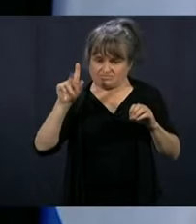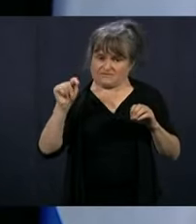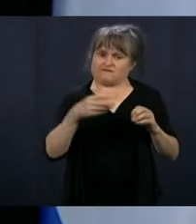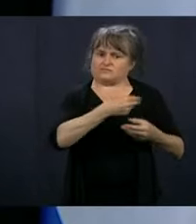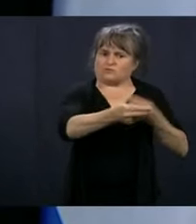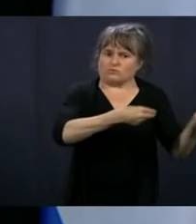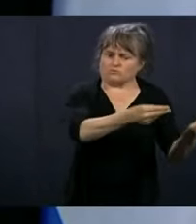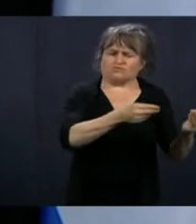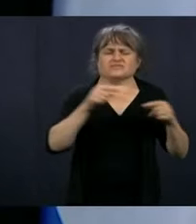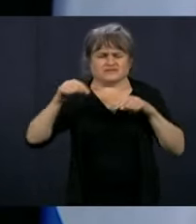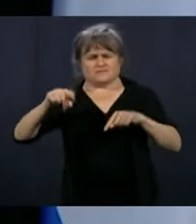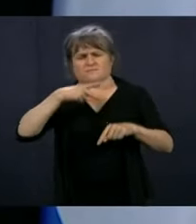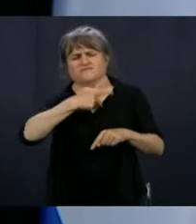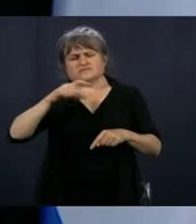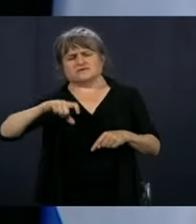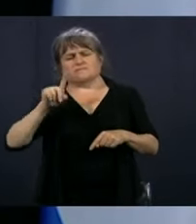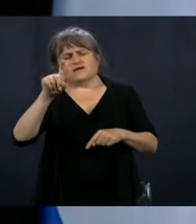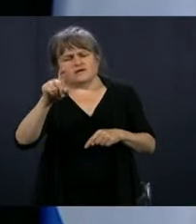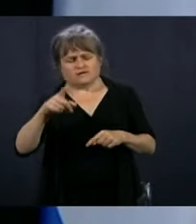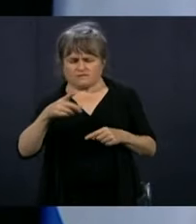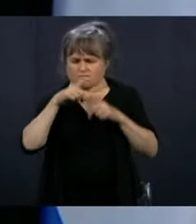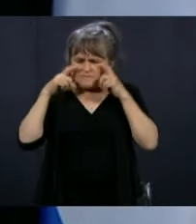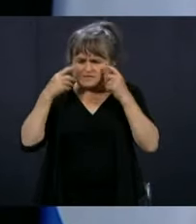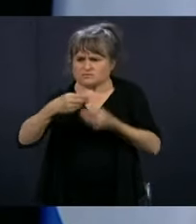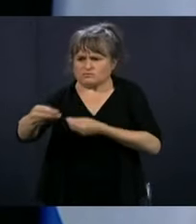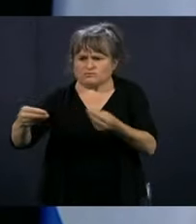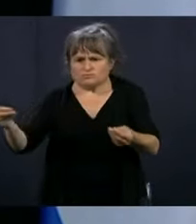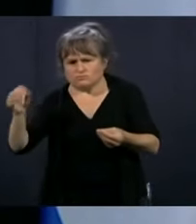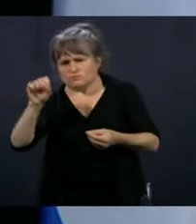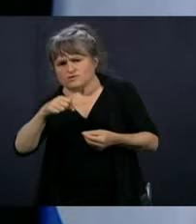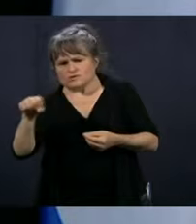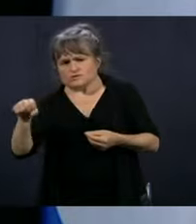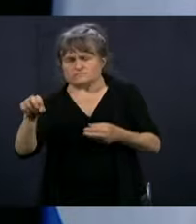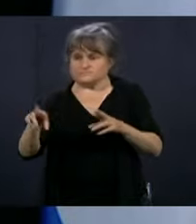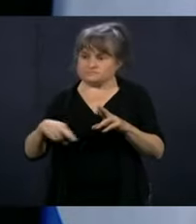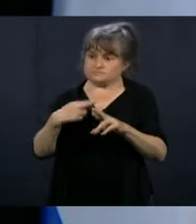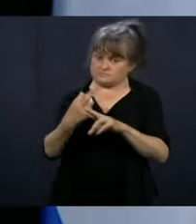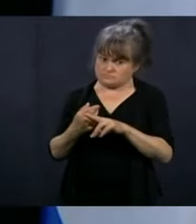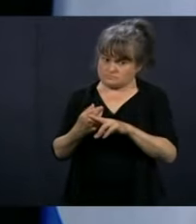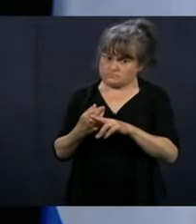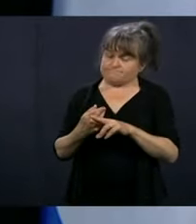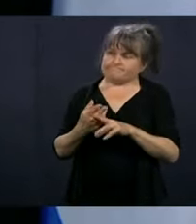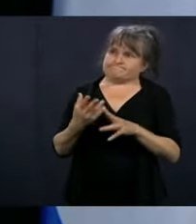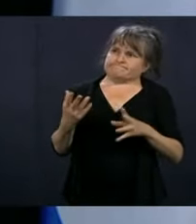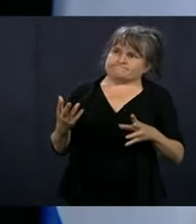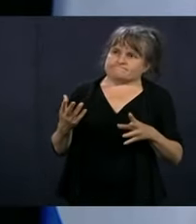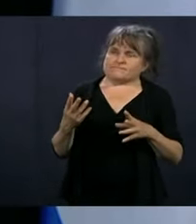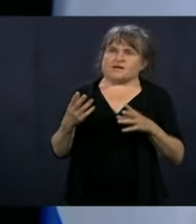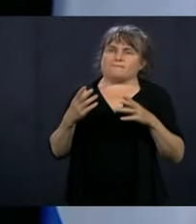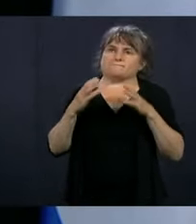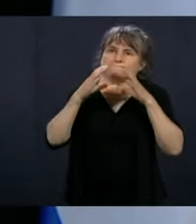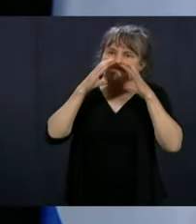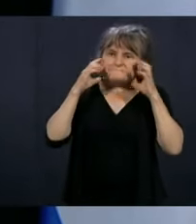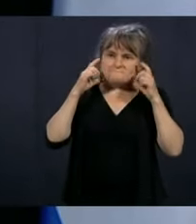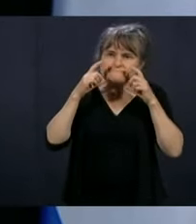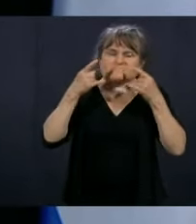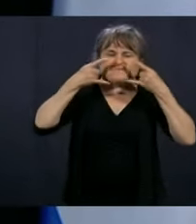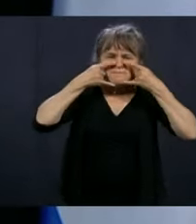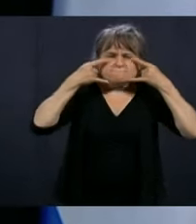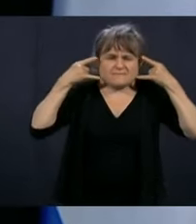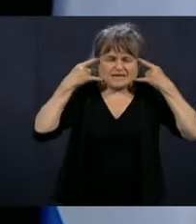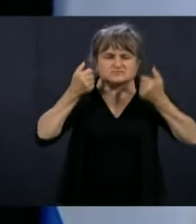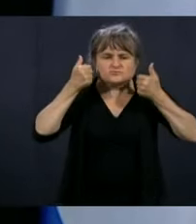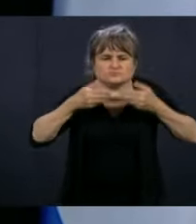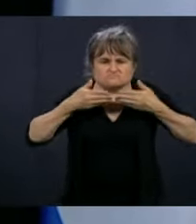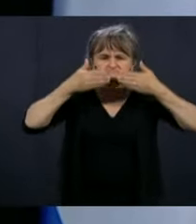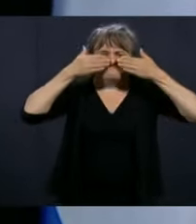is that what the public health will do, to distribute masks everywhere? Right now, we want to make sure that people have access of the face coverings. I don't